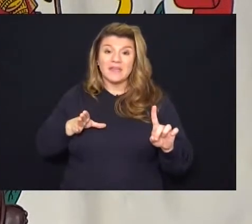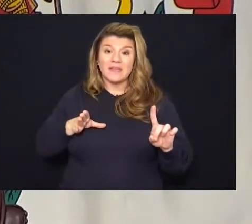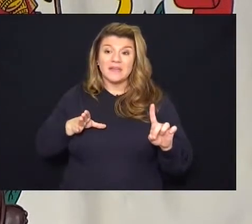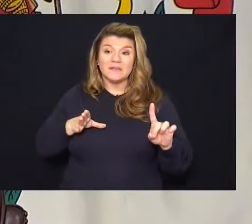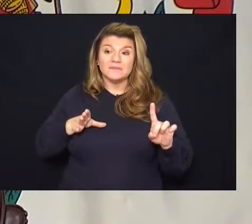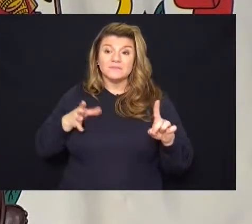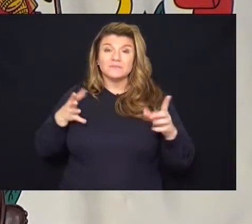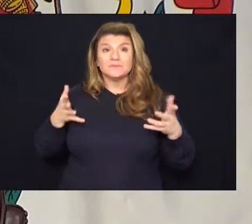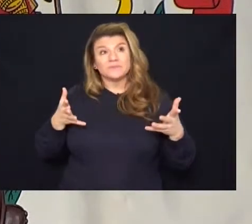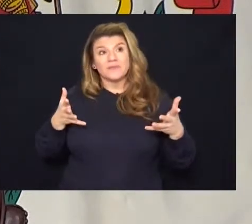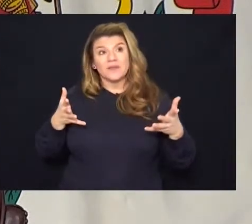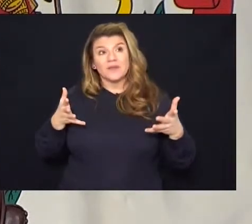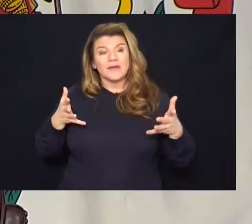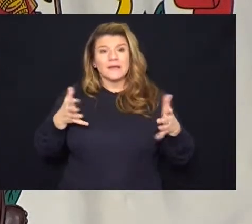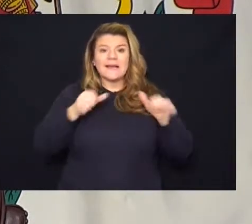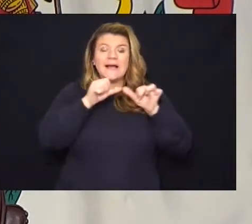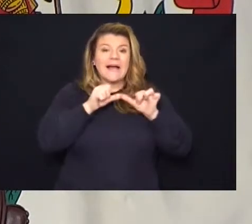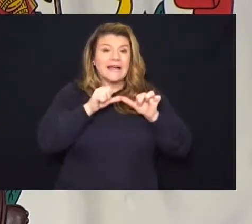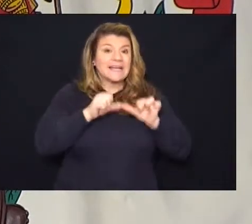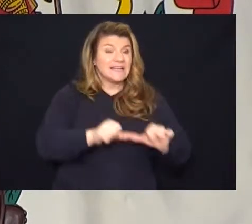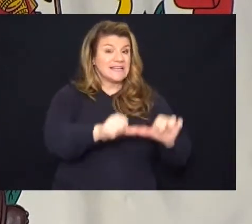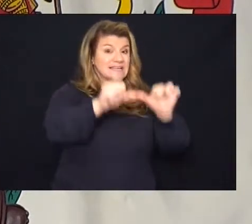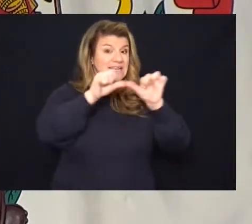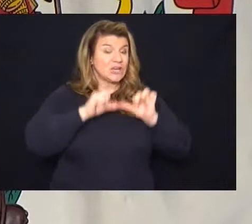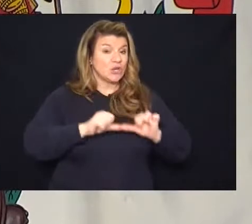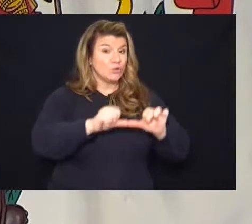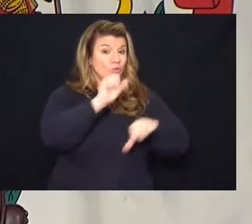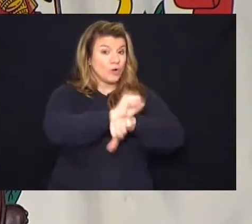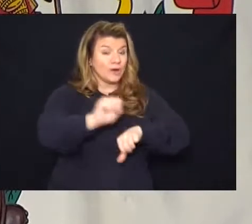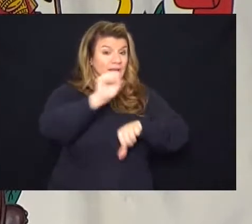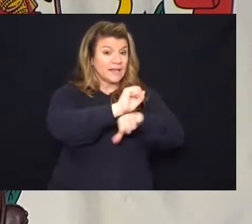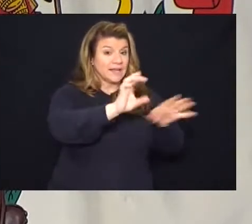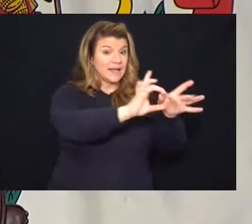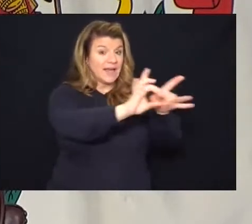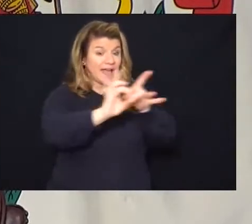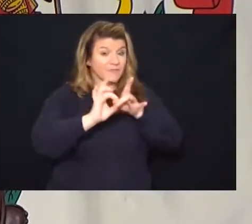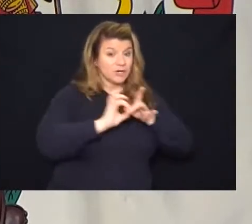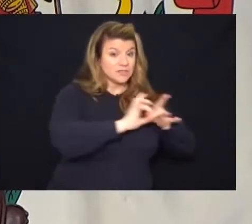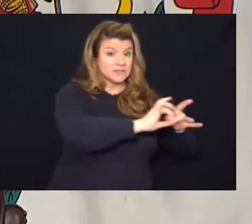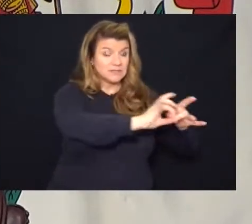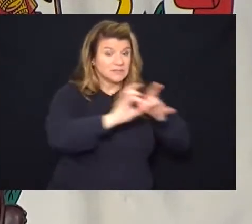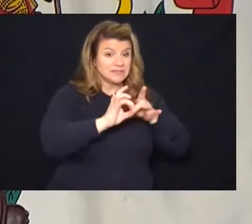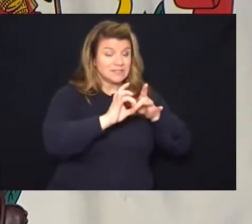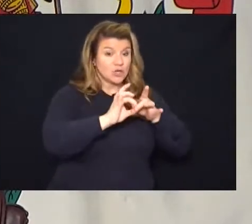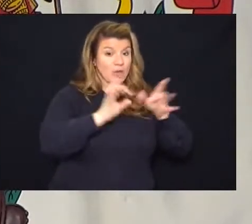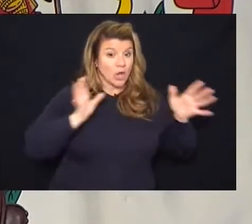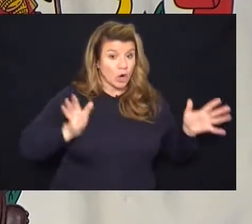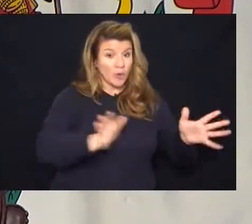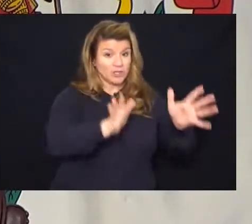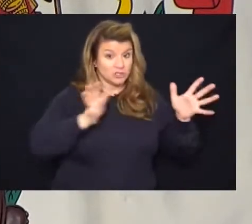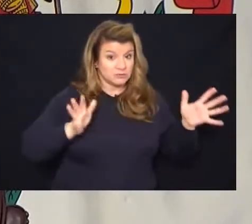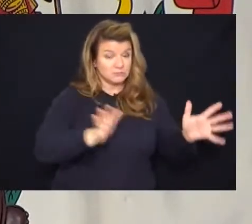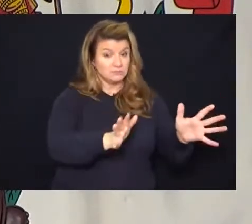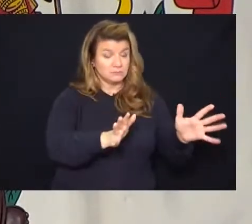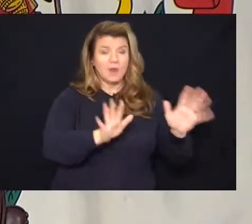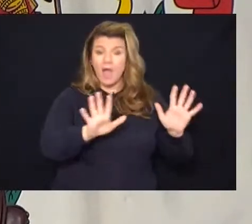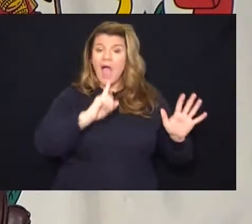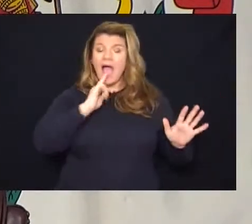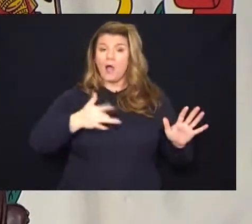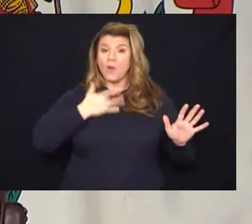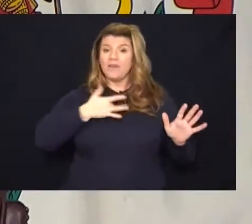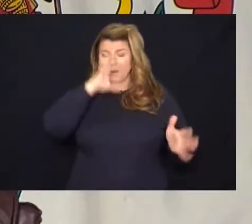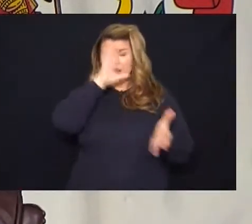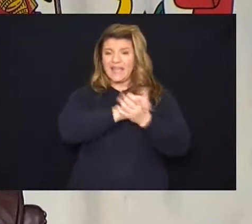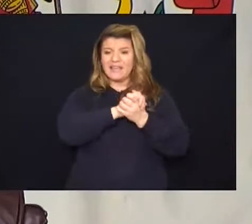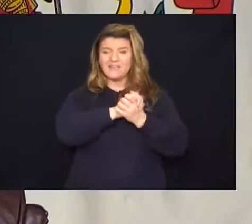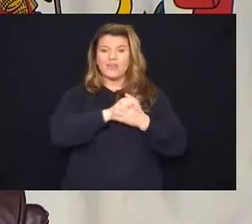either a continued effort from our side to encourage. You know, I've always believed you get a whole lot more